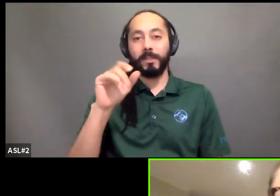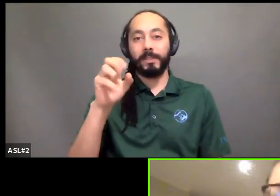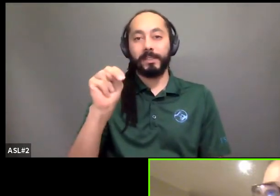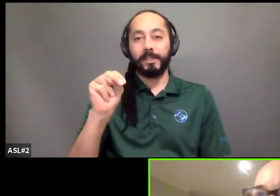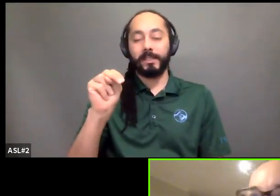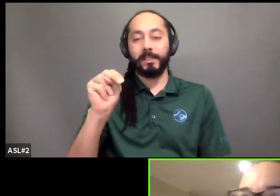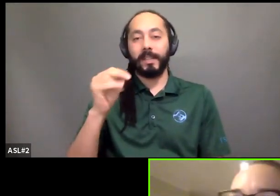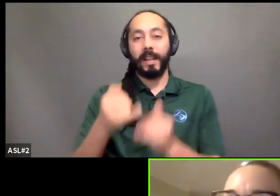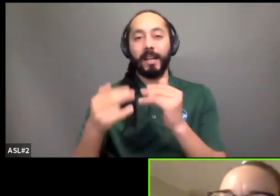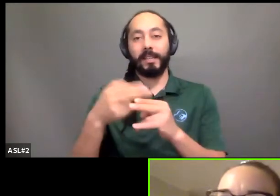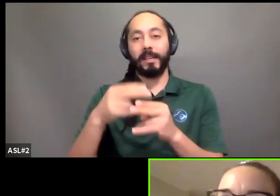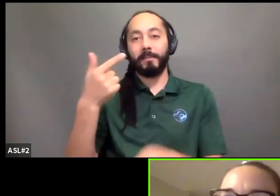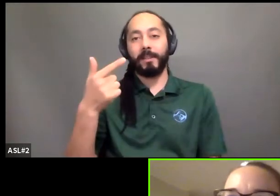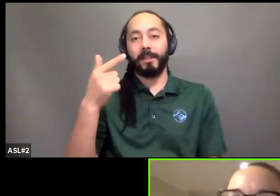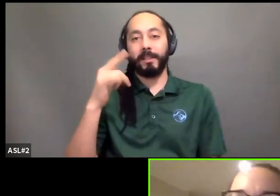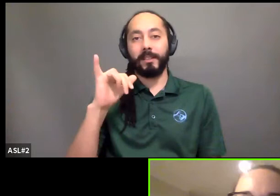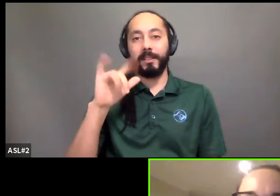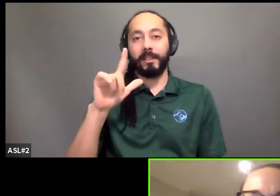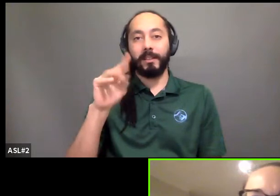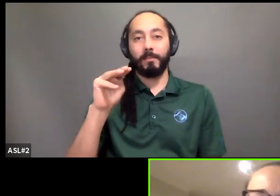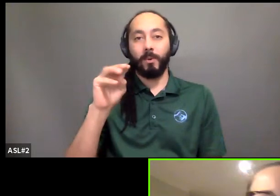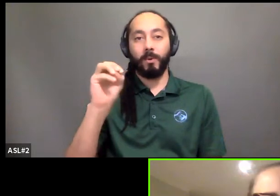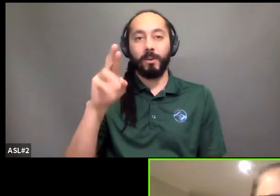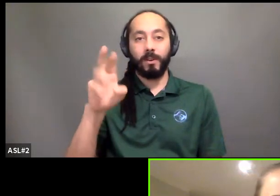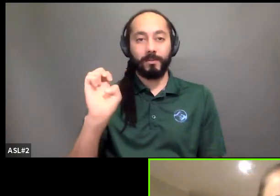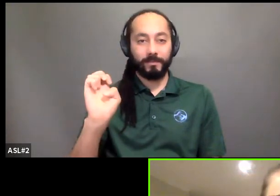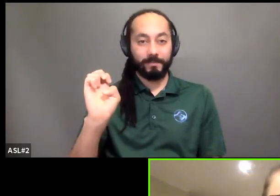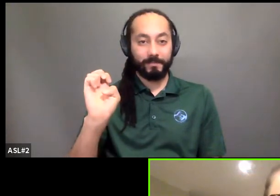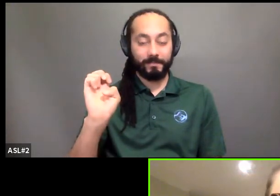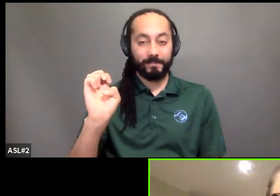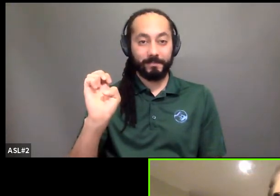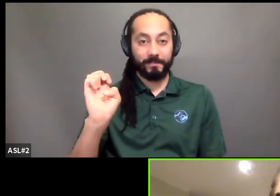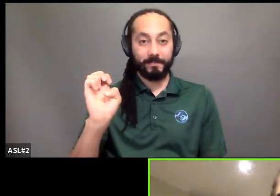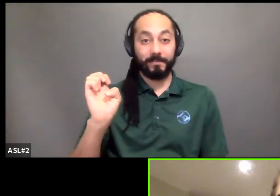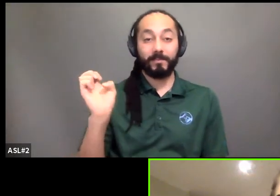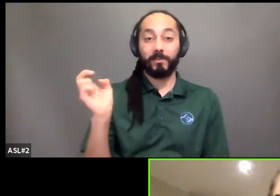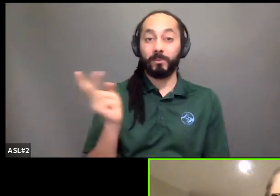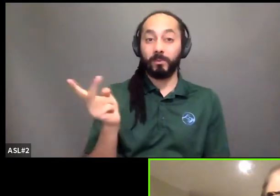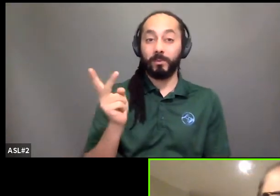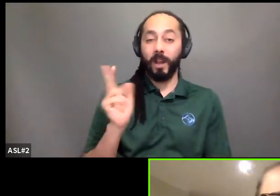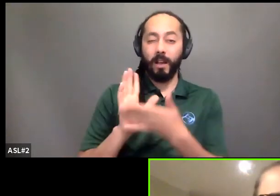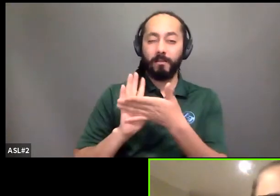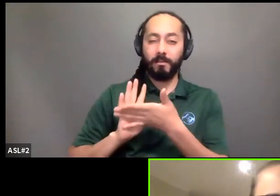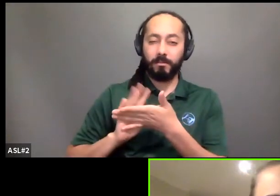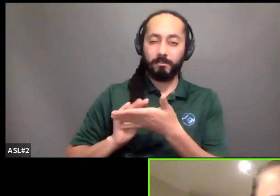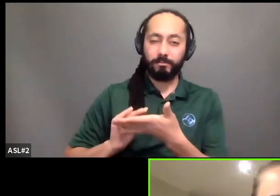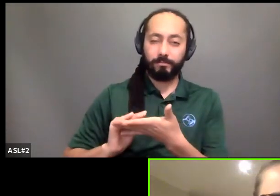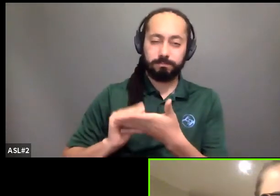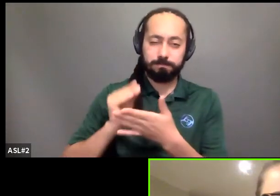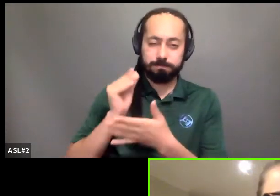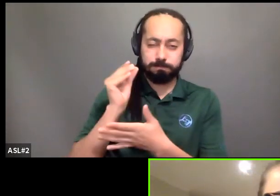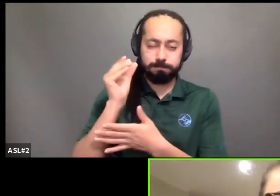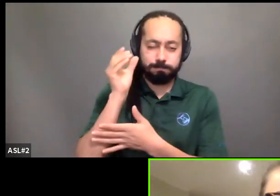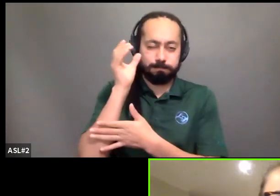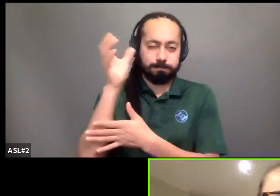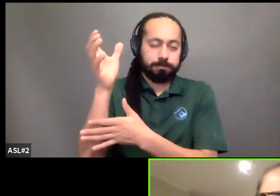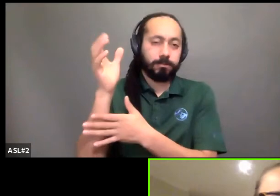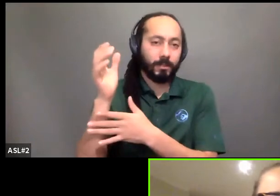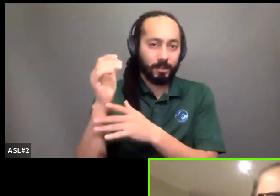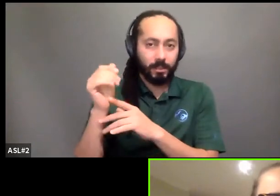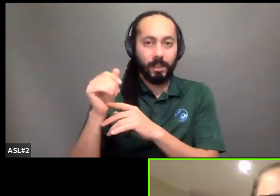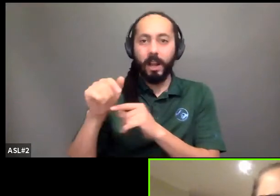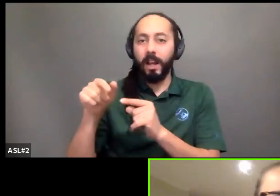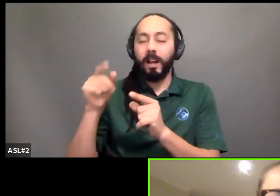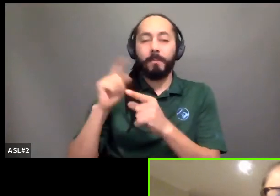Two speakers from whom I've learned more about political economy than probably entire stadiums of Chicago boys